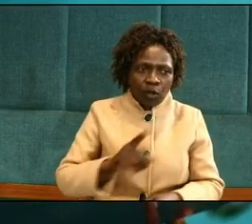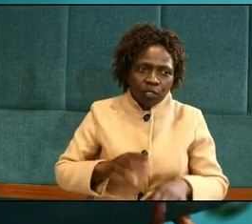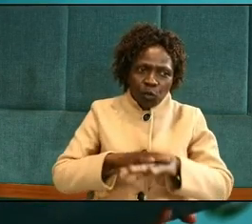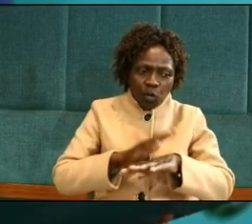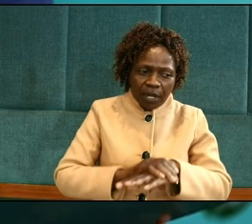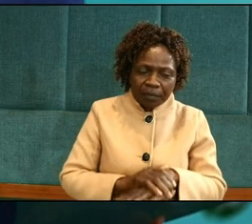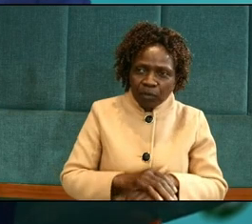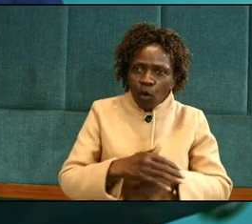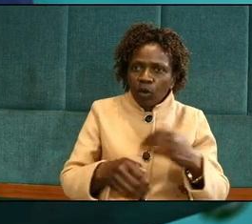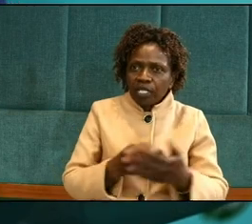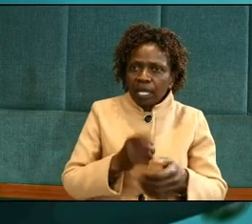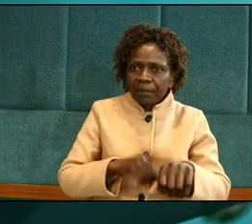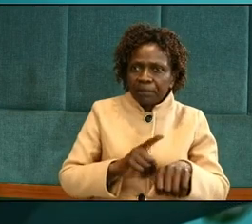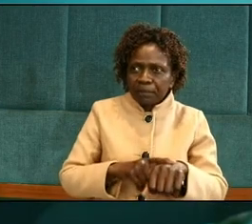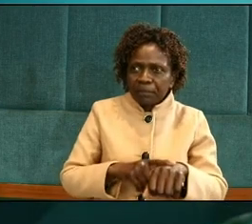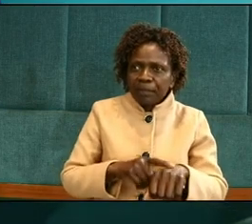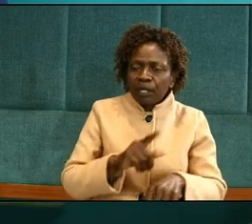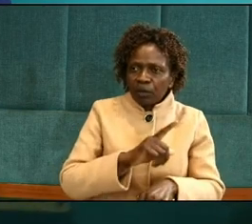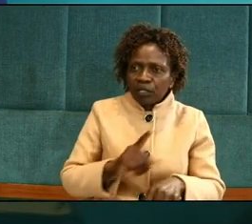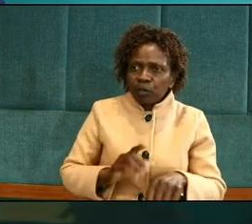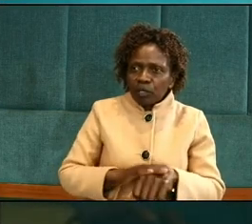good, and all the time?